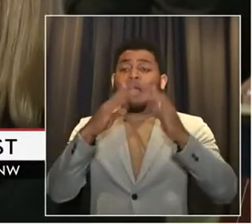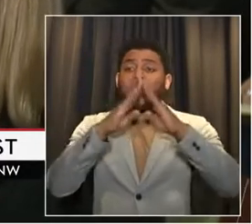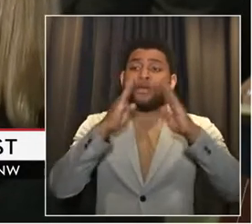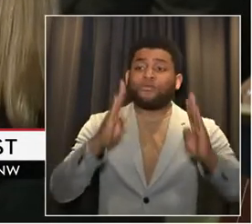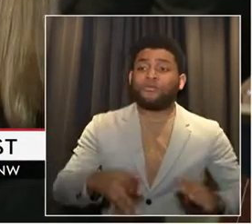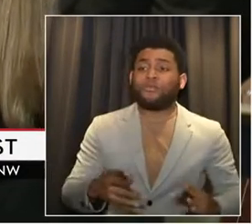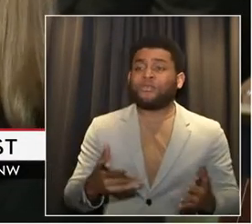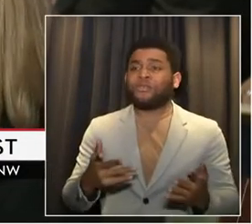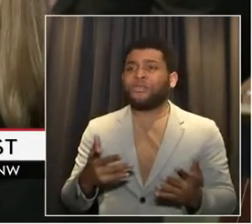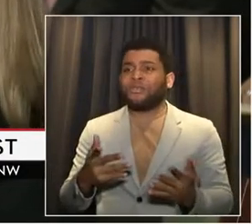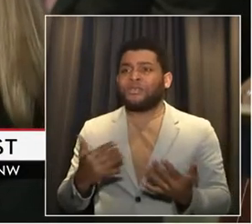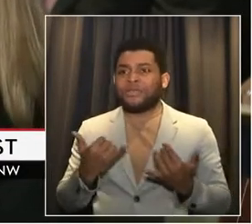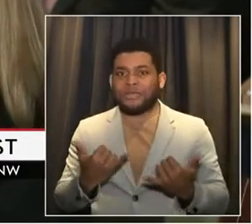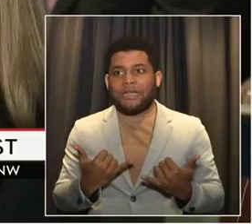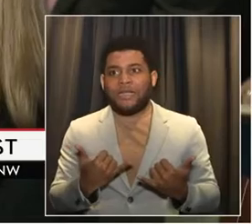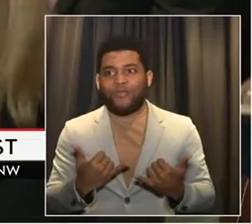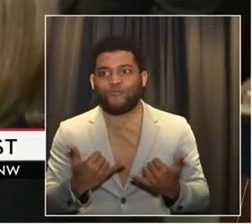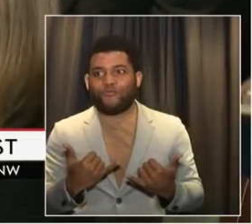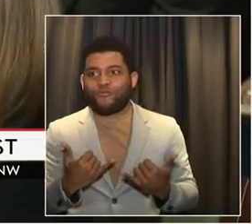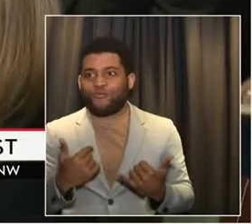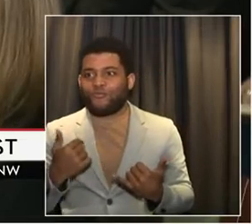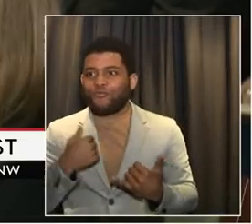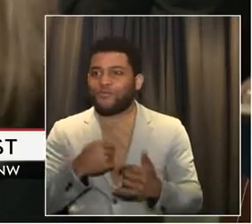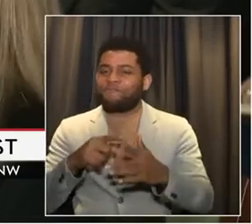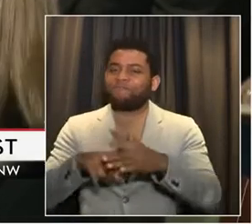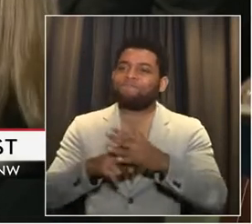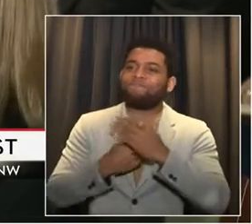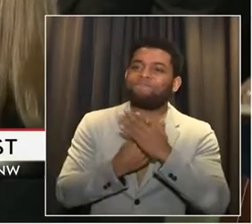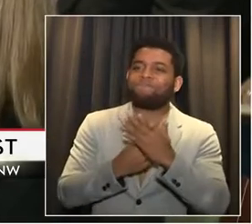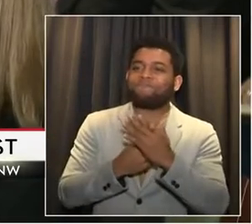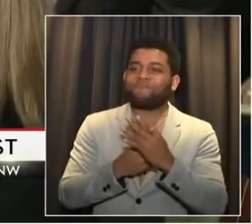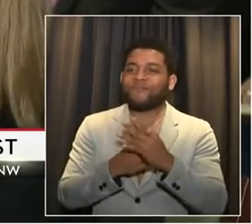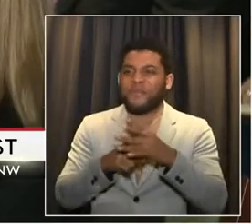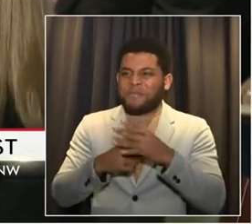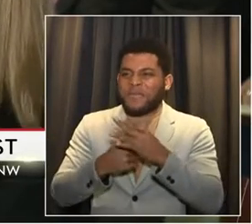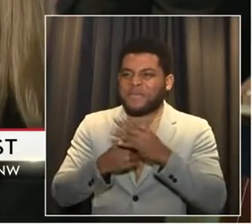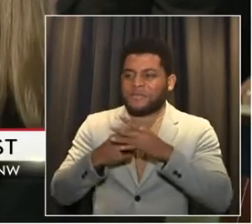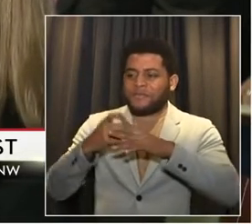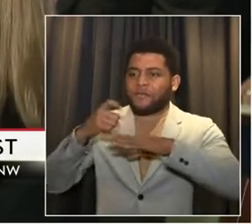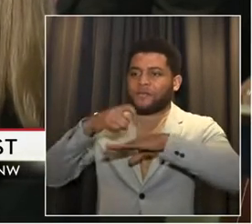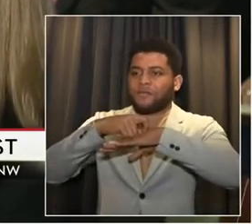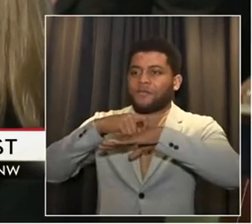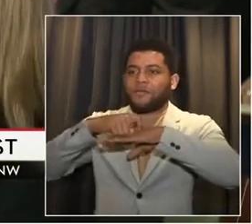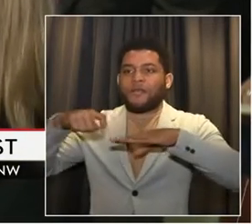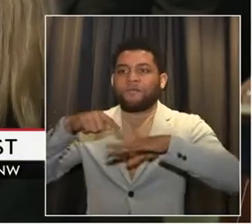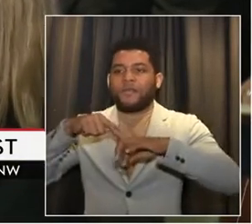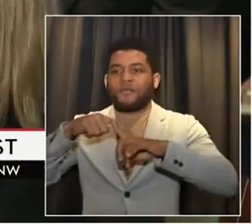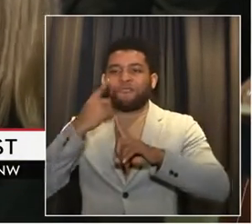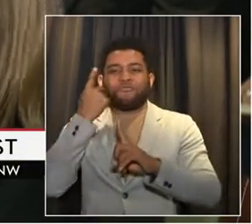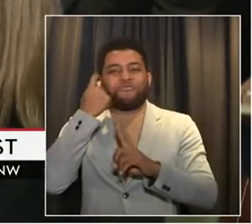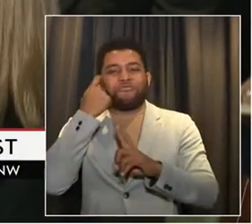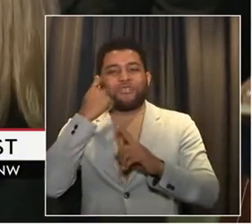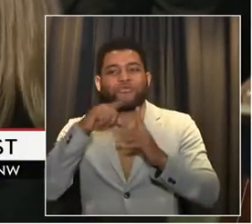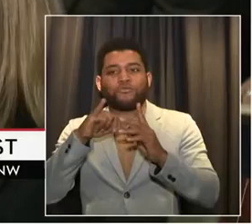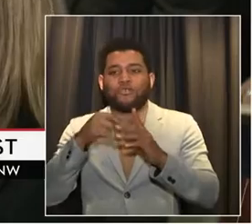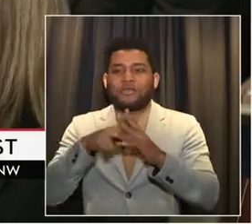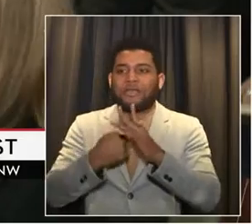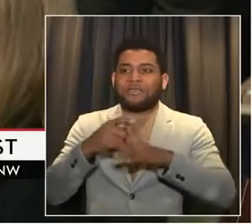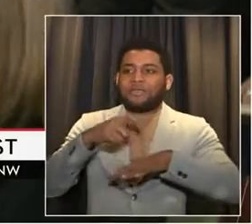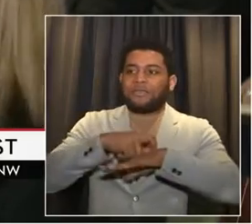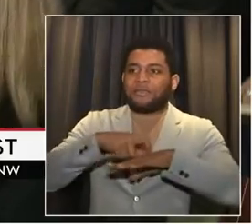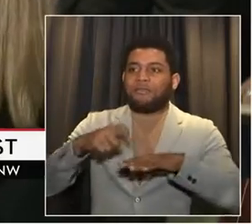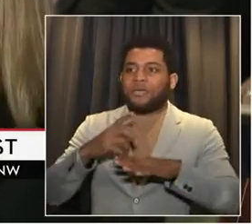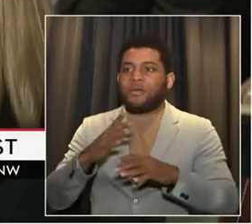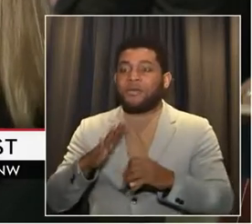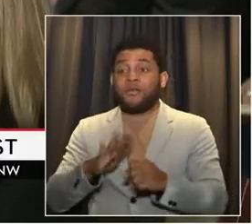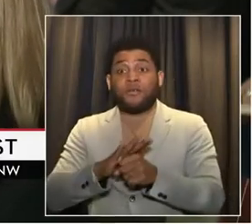a beginning process. The entire process will include people's reactions, responses,